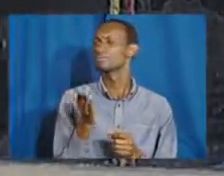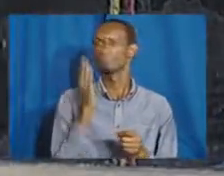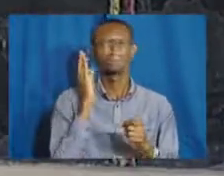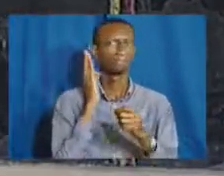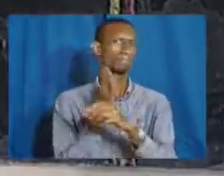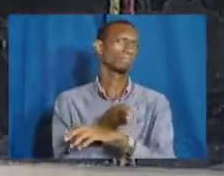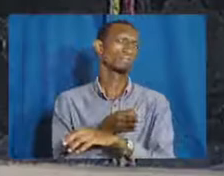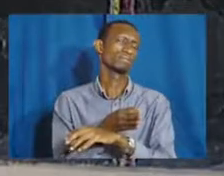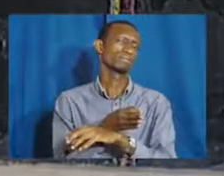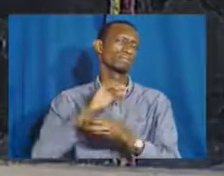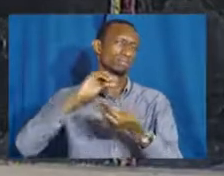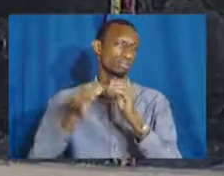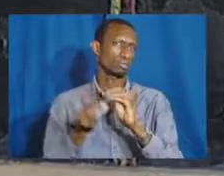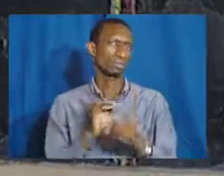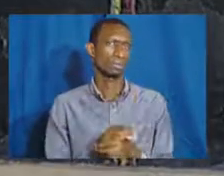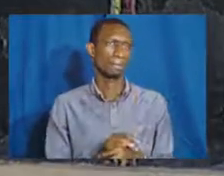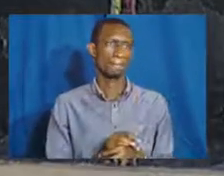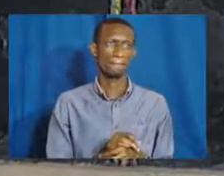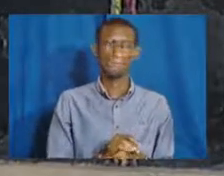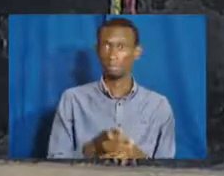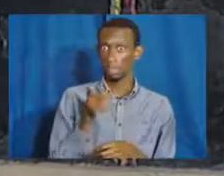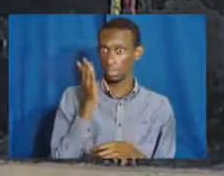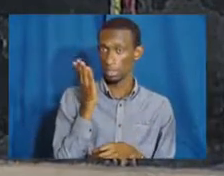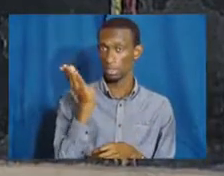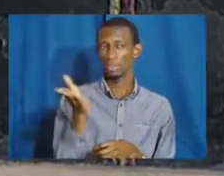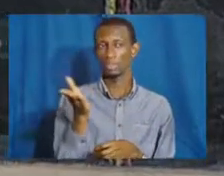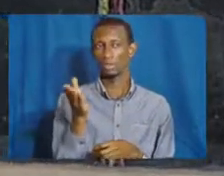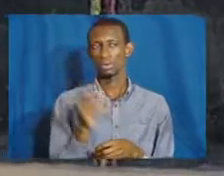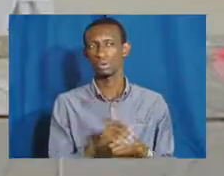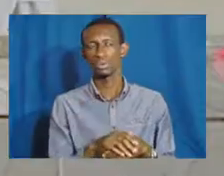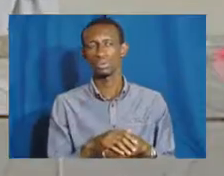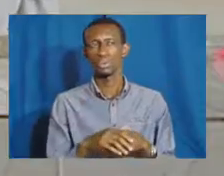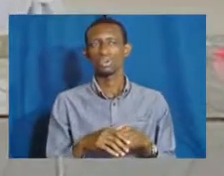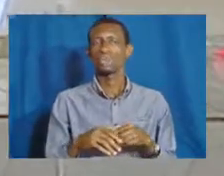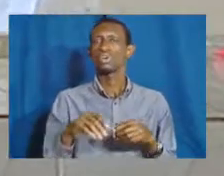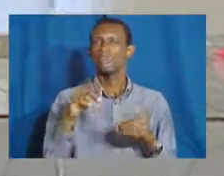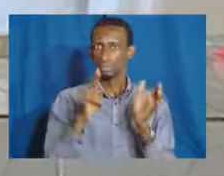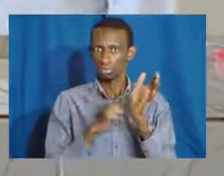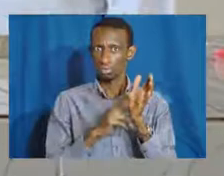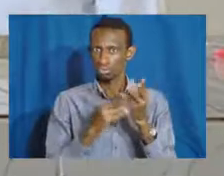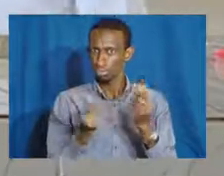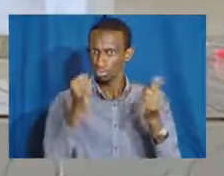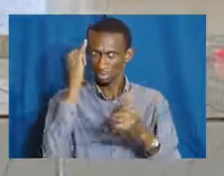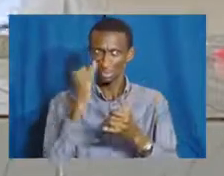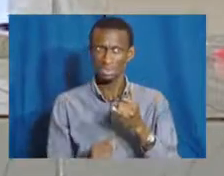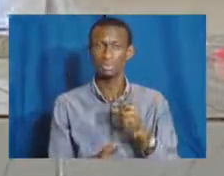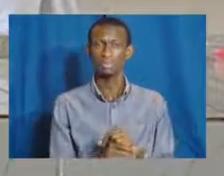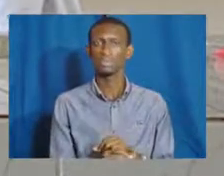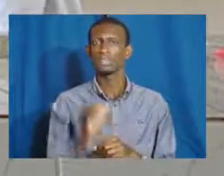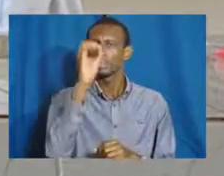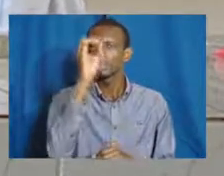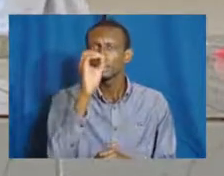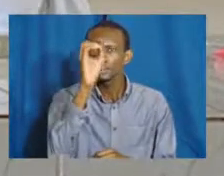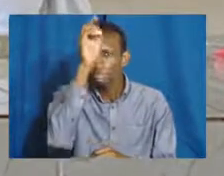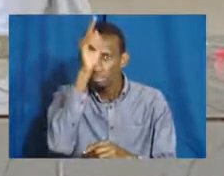That's why for our equation, the set of solution is empty set. Or you can write it